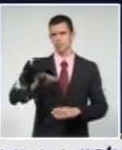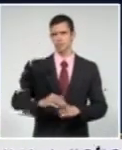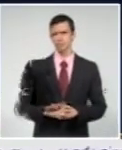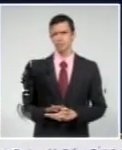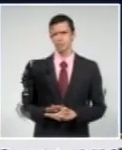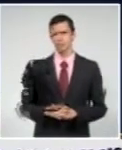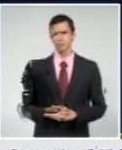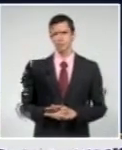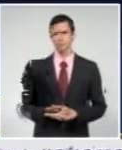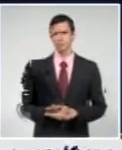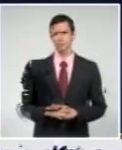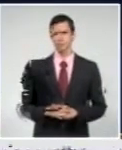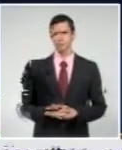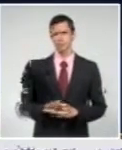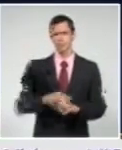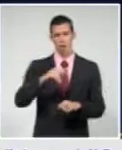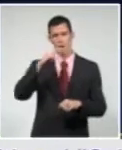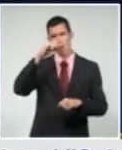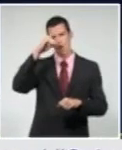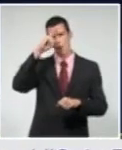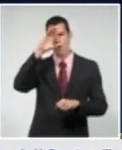287 in Santiago de Cubas,